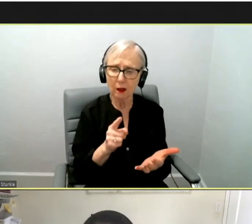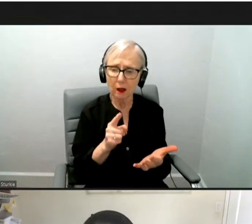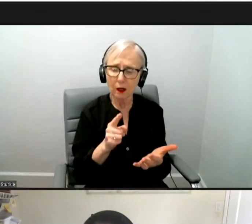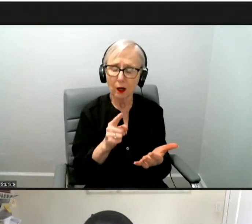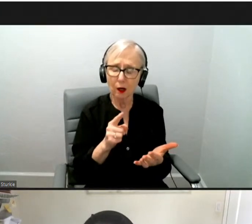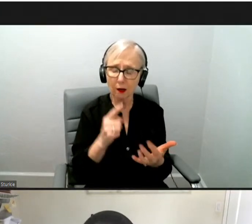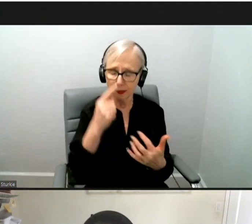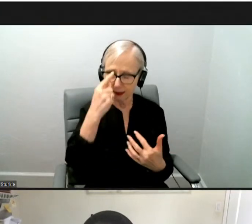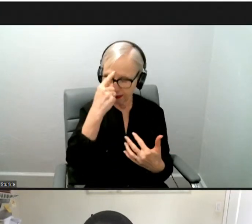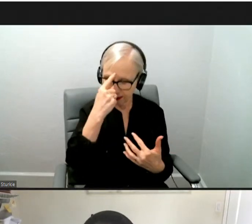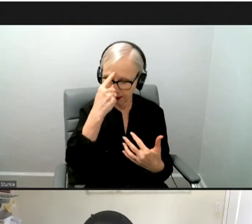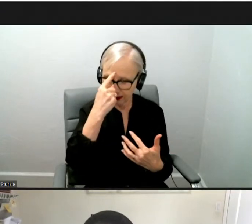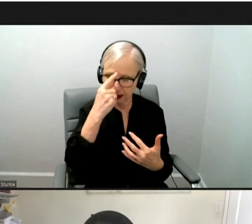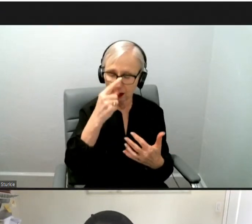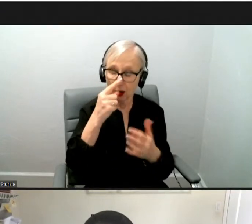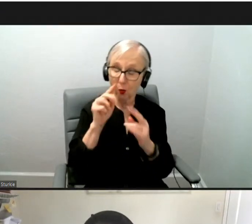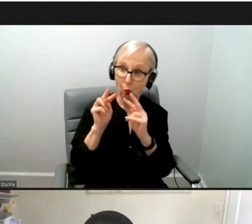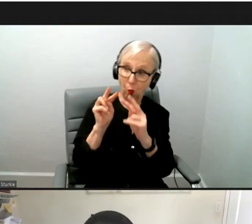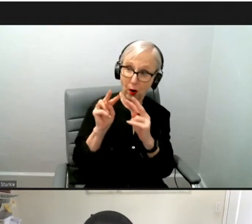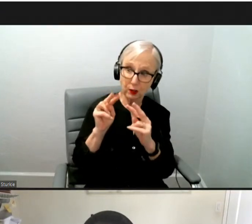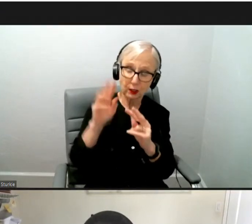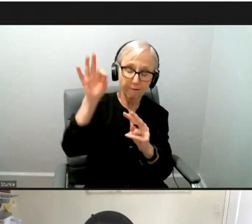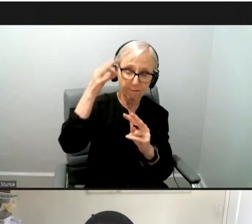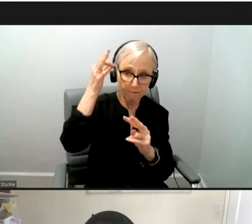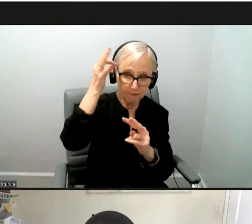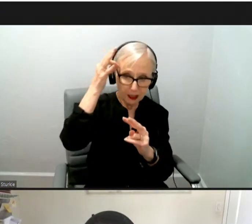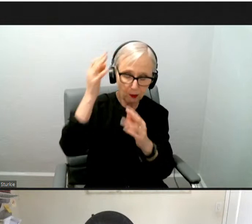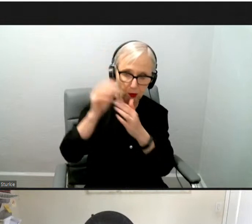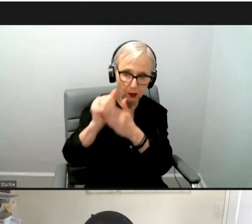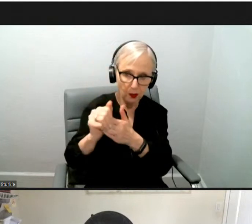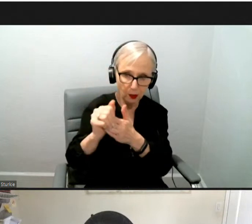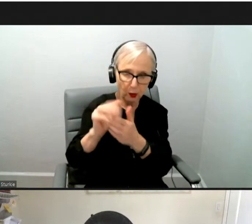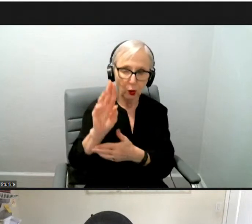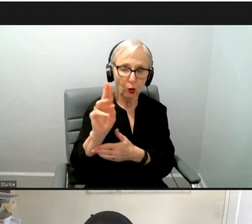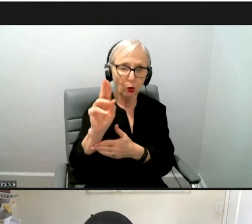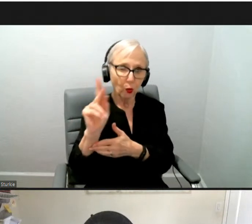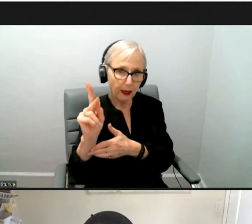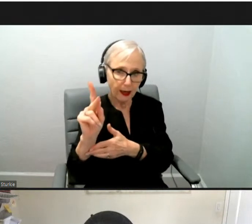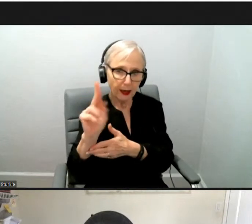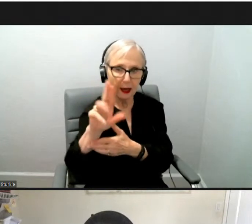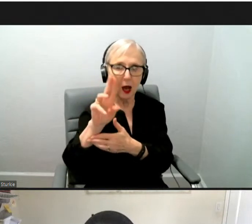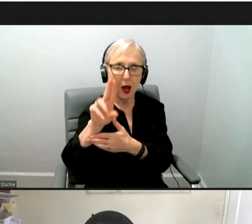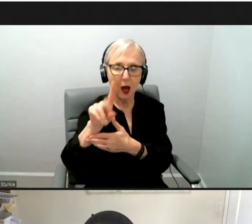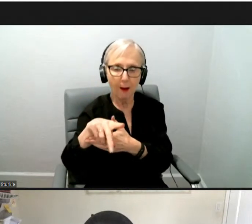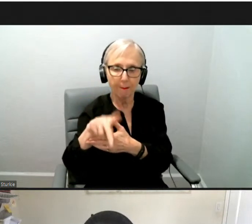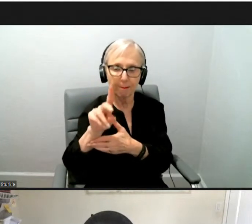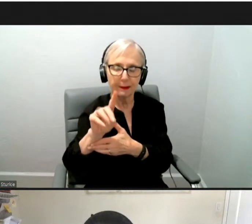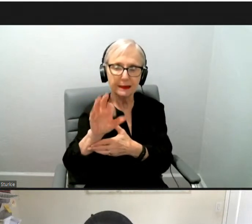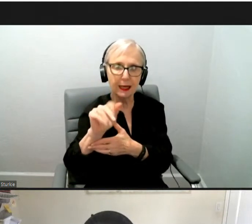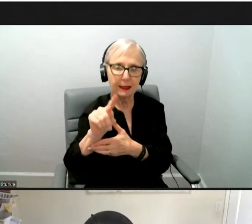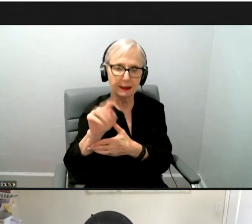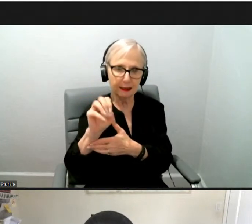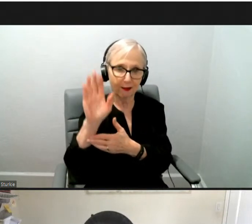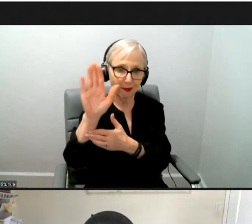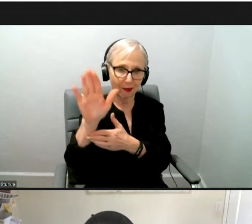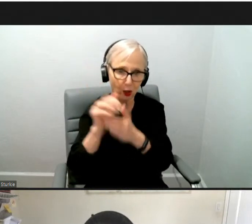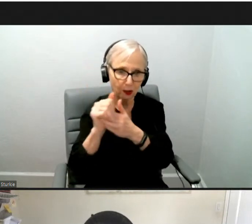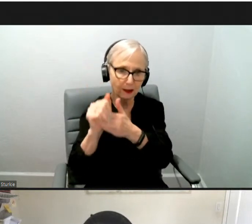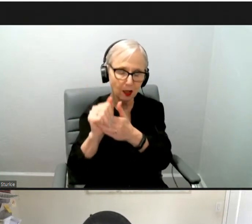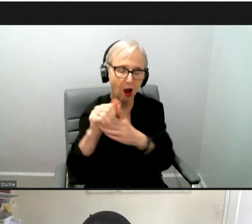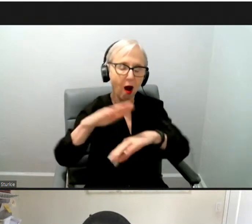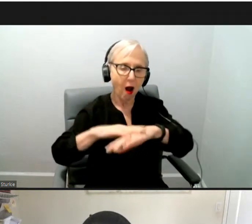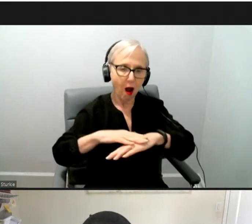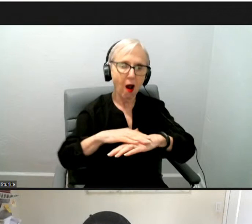looking to federal guidance. We know that the UK has recently updated guidance there on isolation.